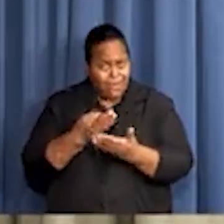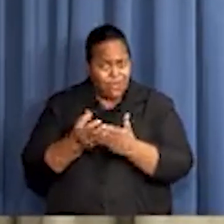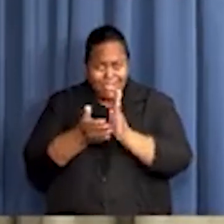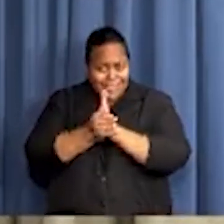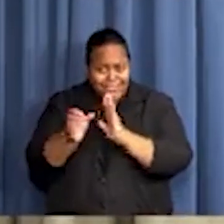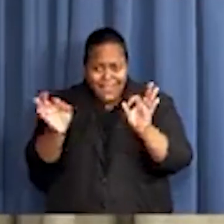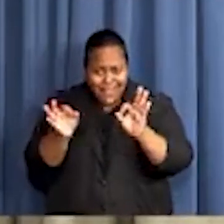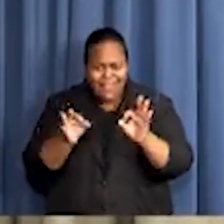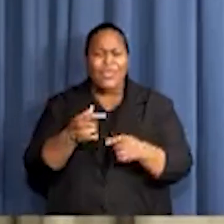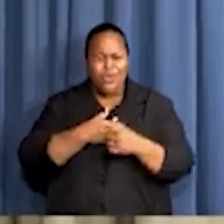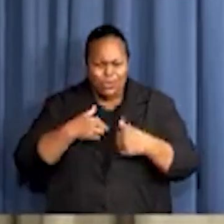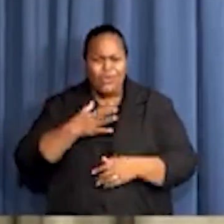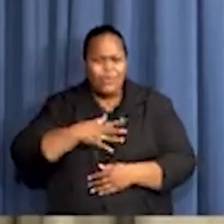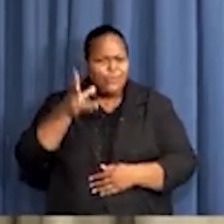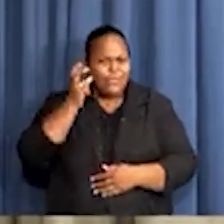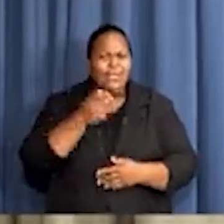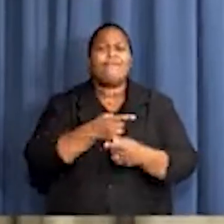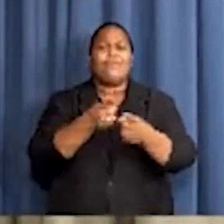experts. Many have written